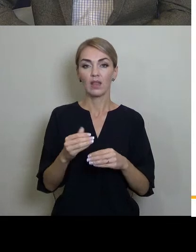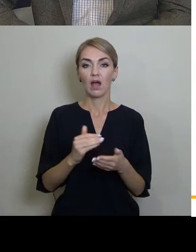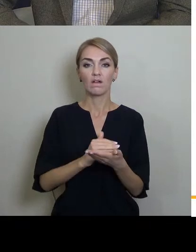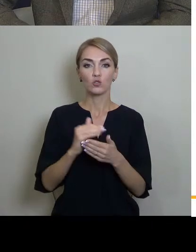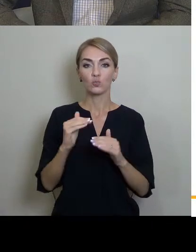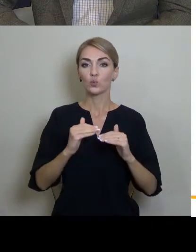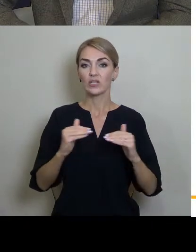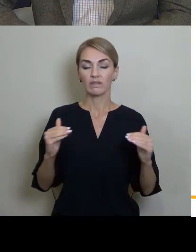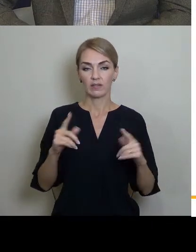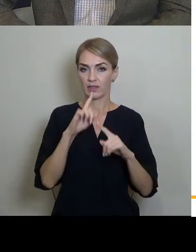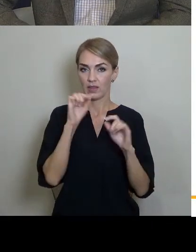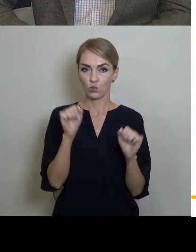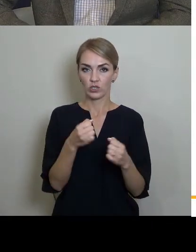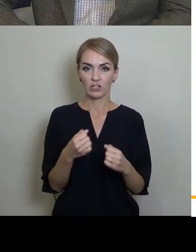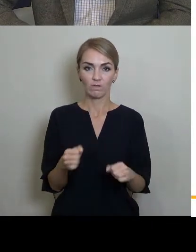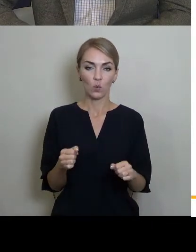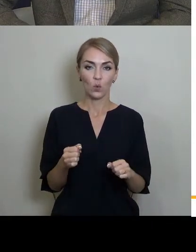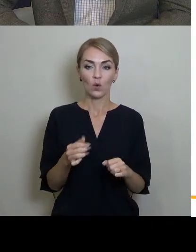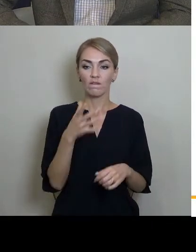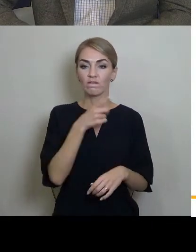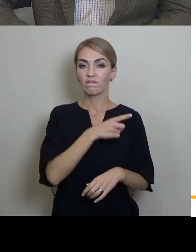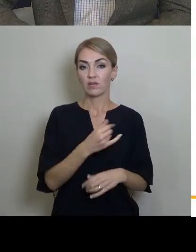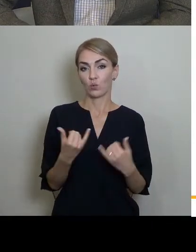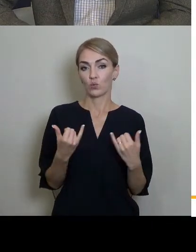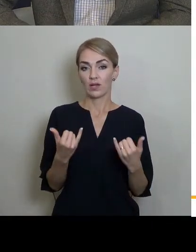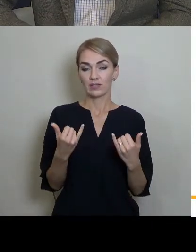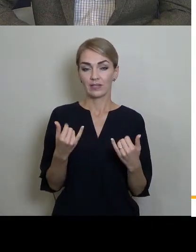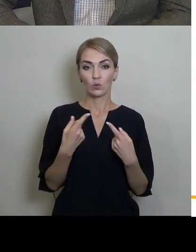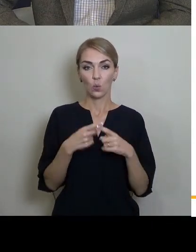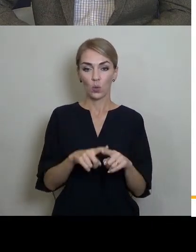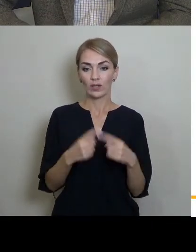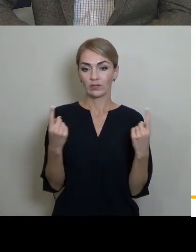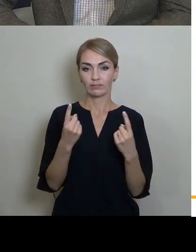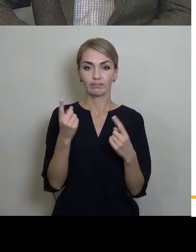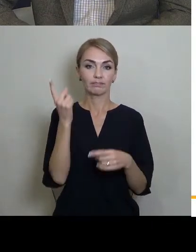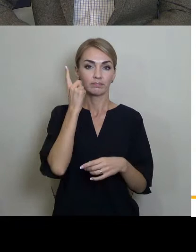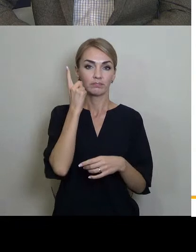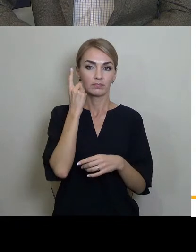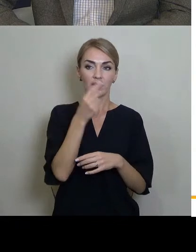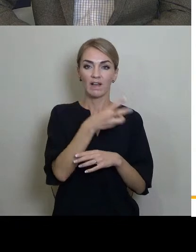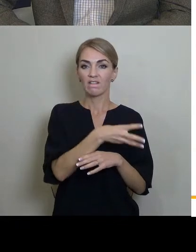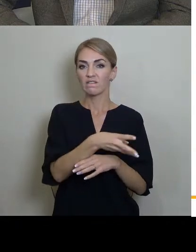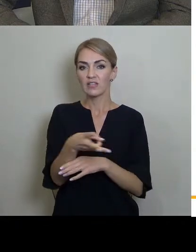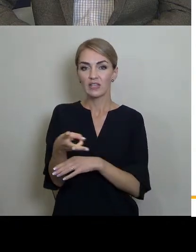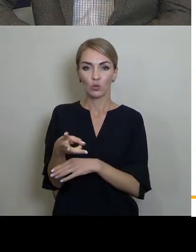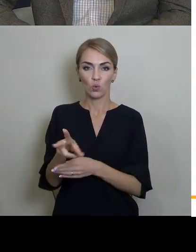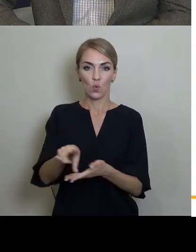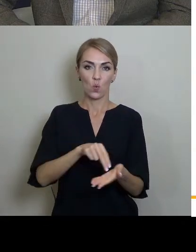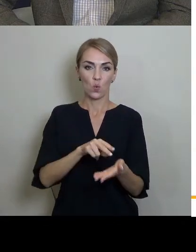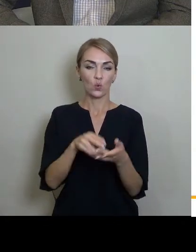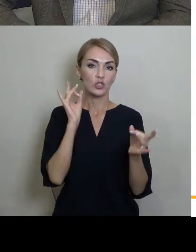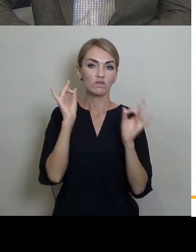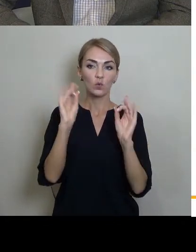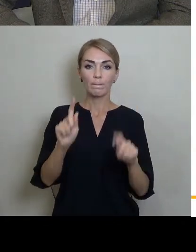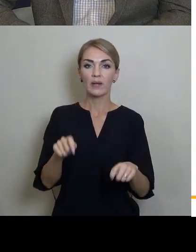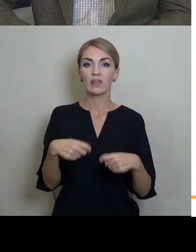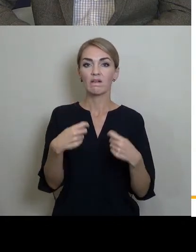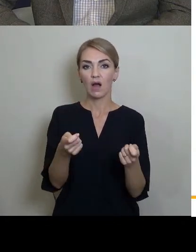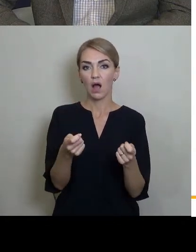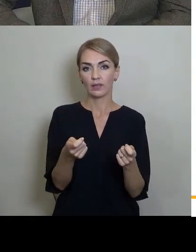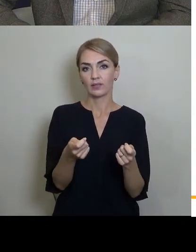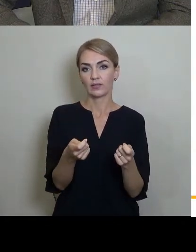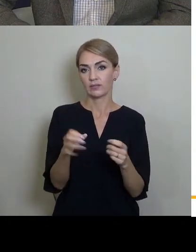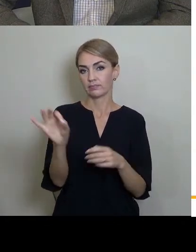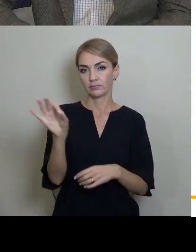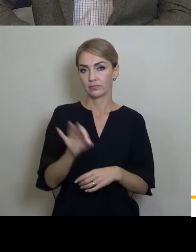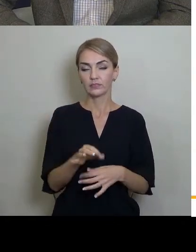is impossible to rig the elections. Even, smartphones can